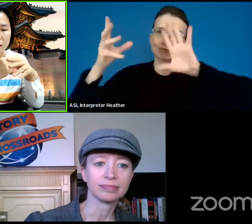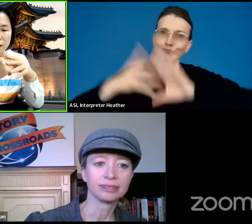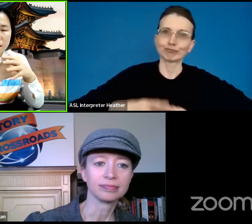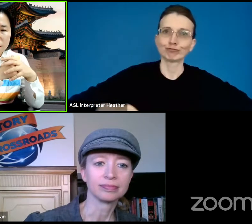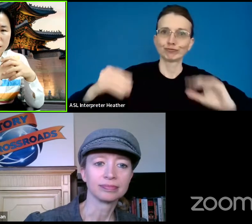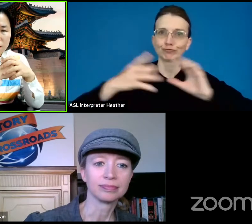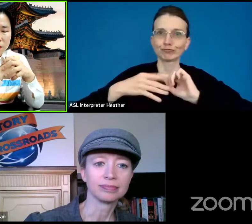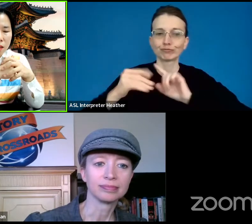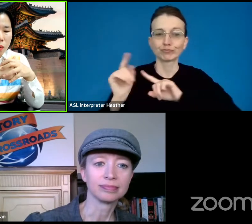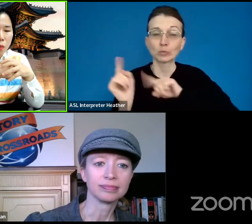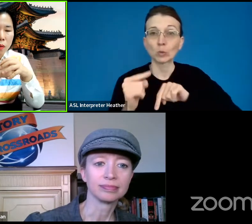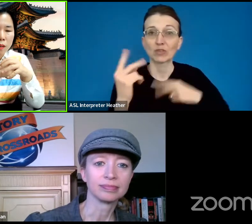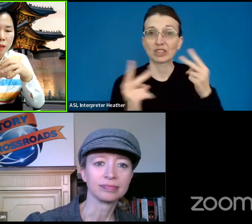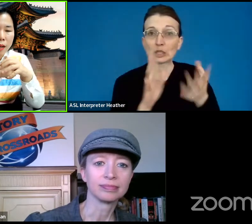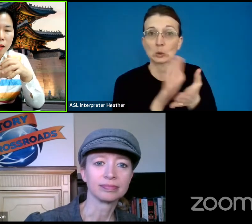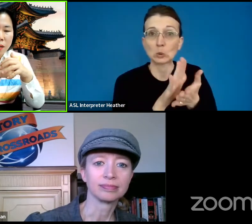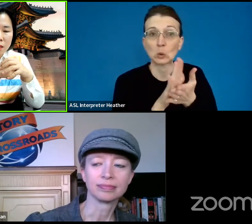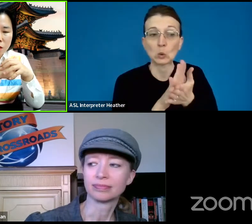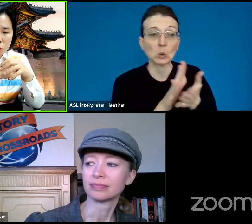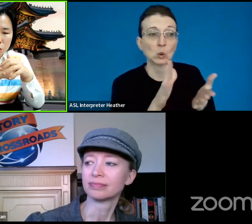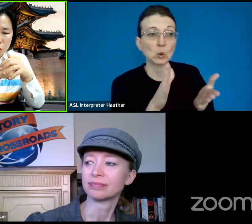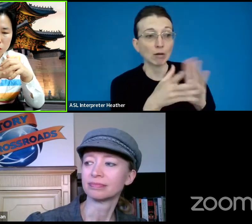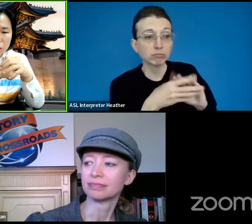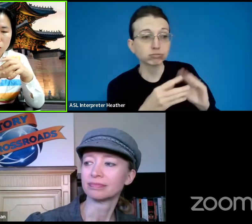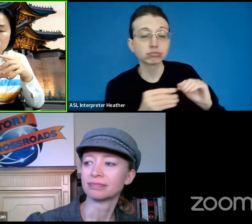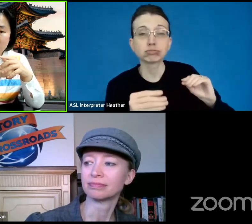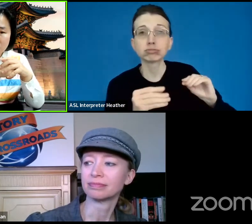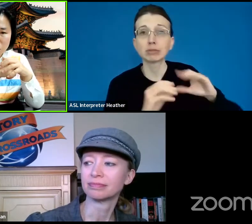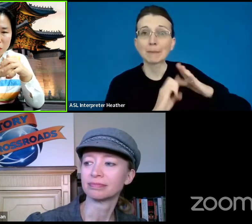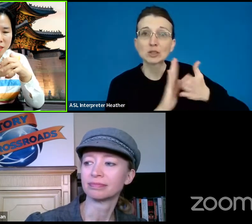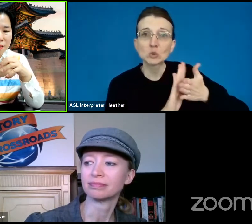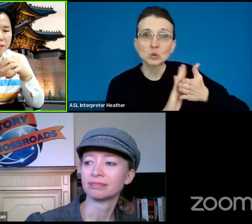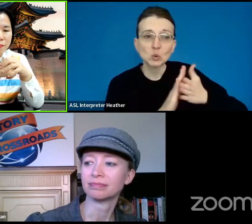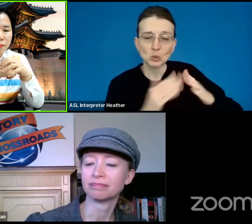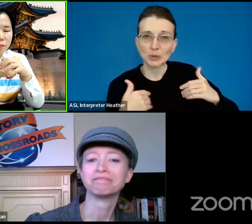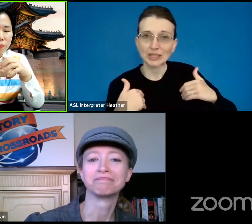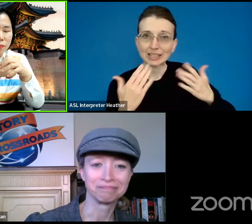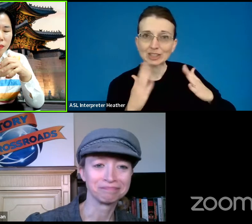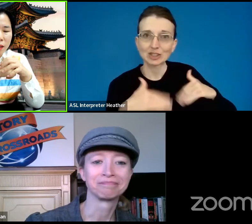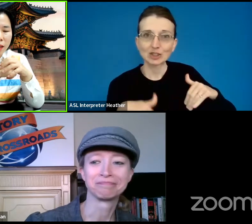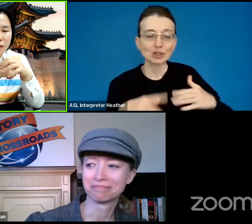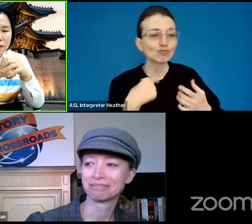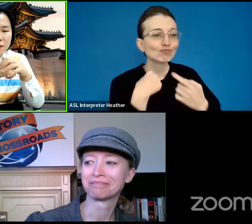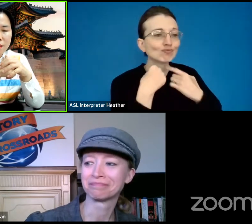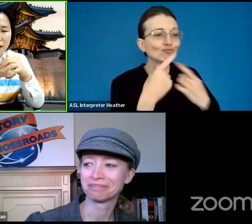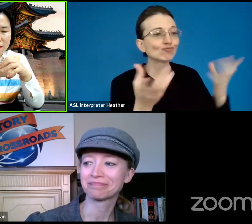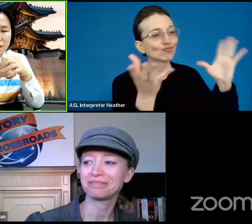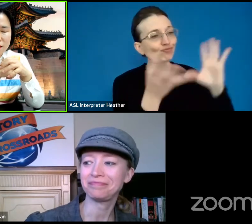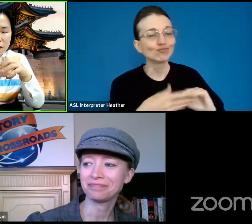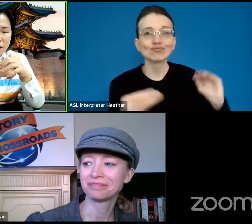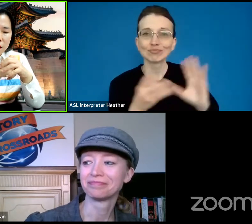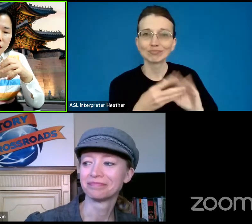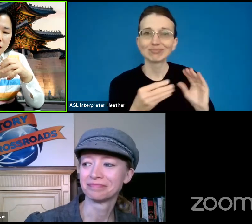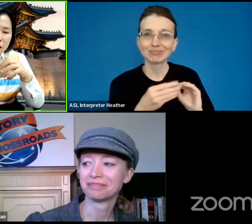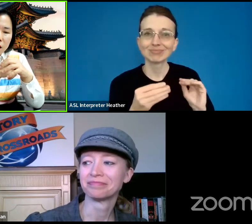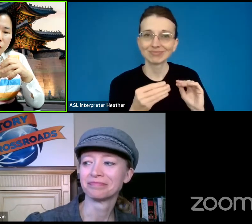to kindergarten or elementary school to tell stories. And these